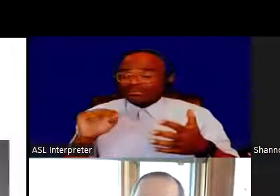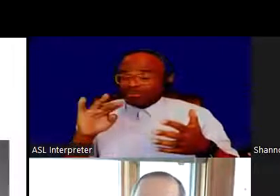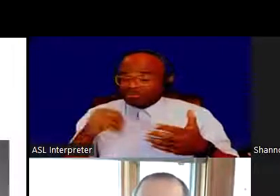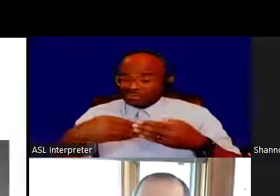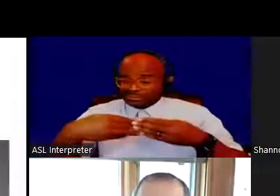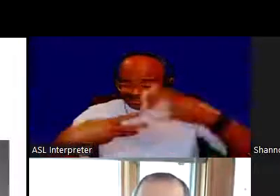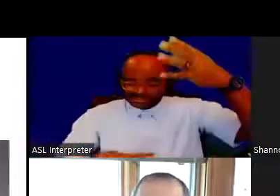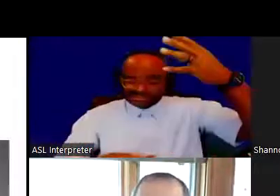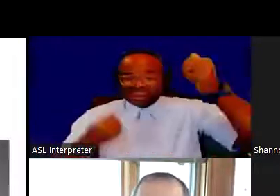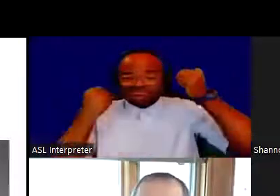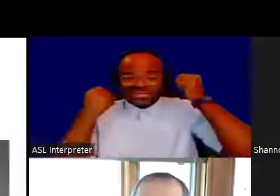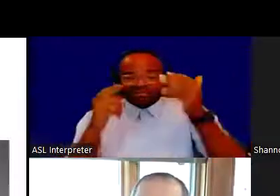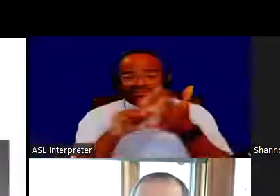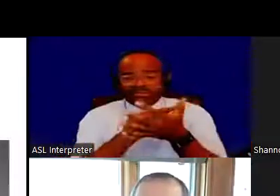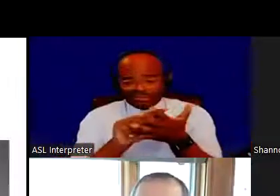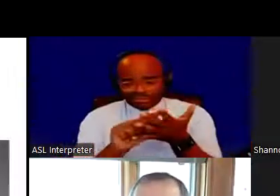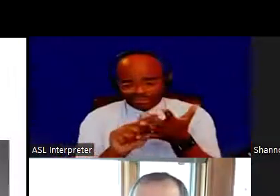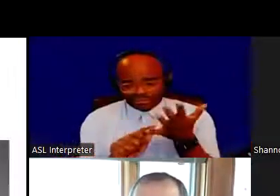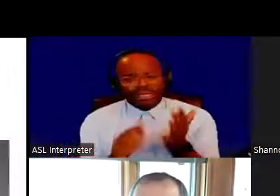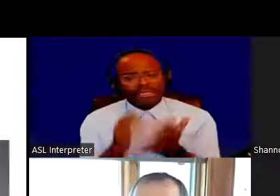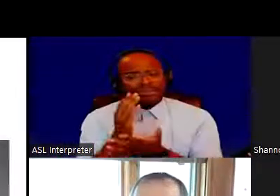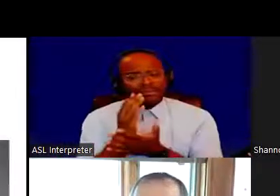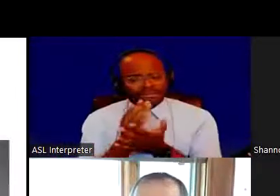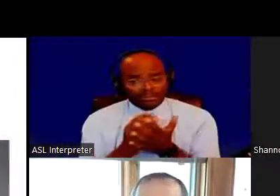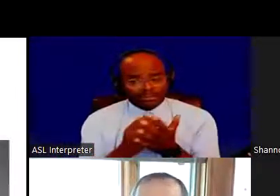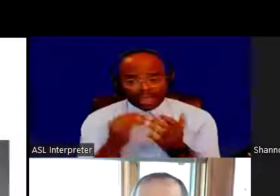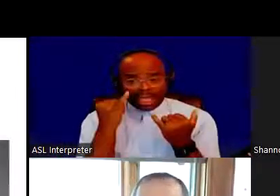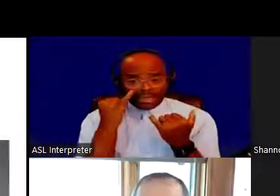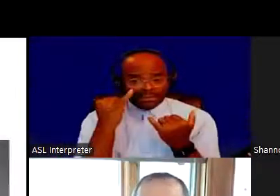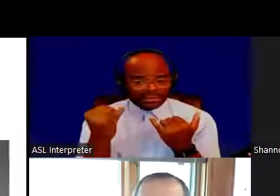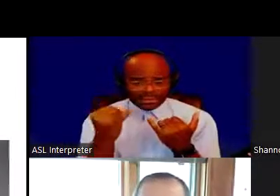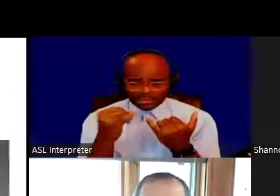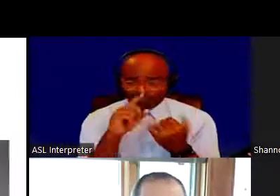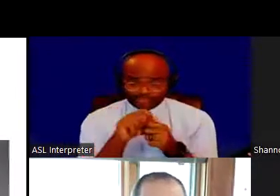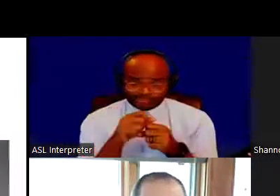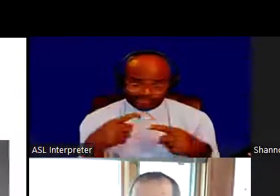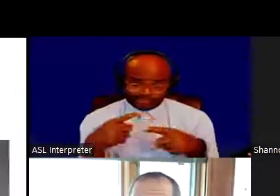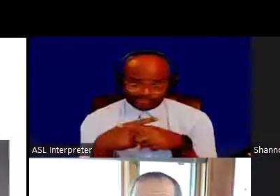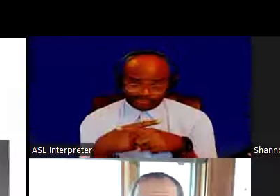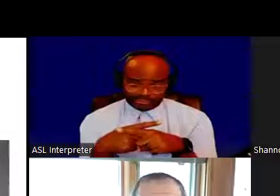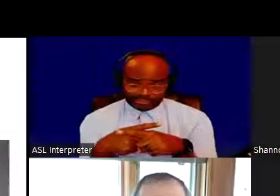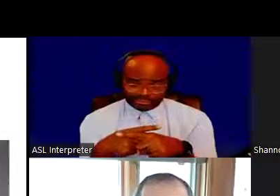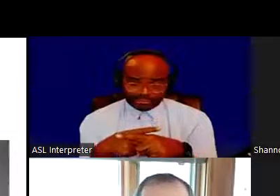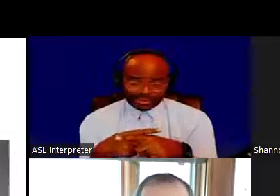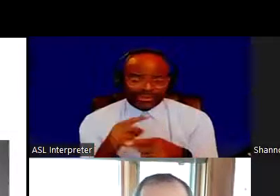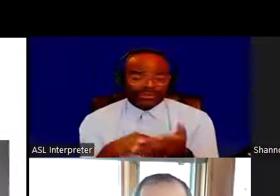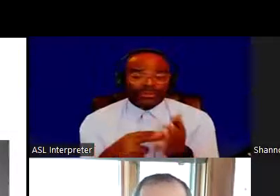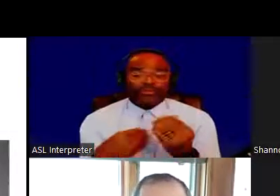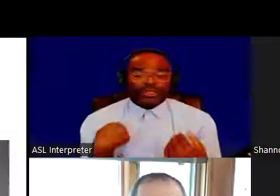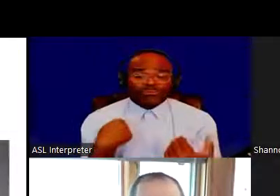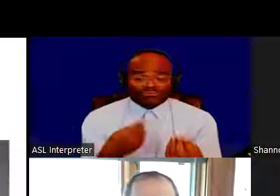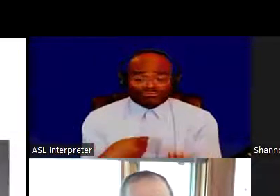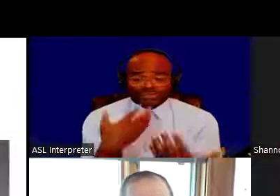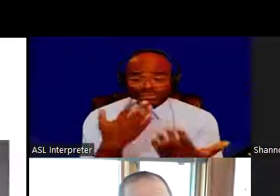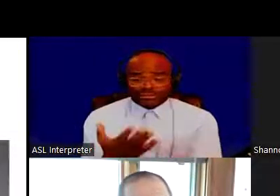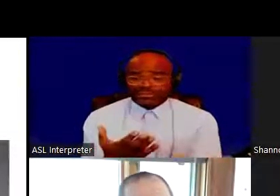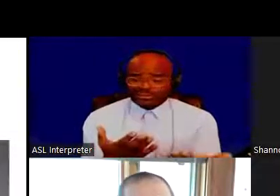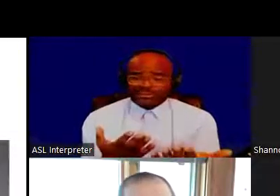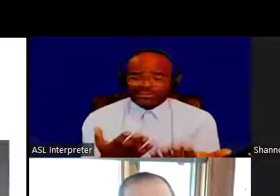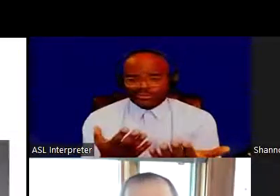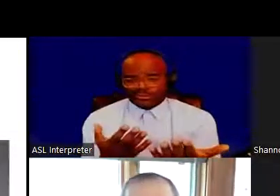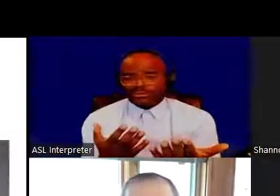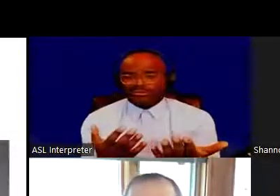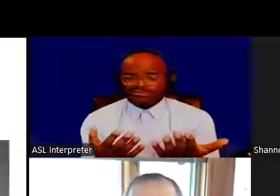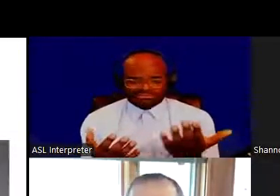some mutually opposing ideas. So we're presenting you with, we think, kind of a